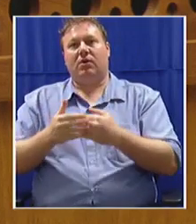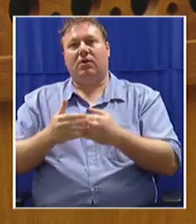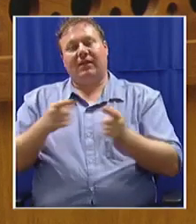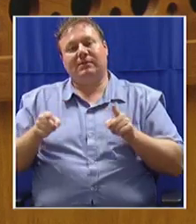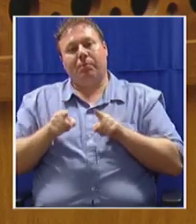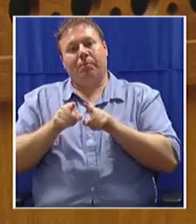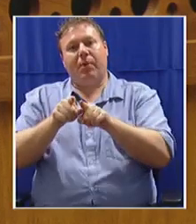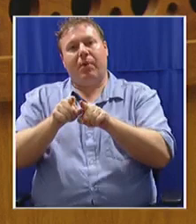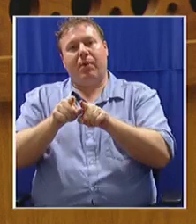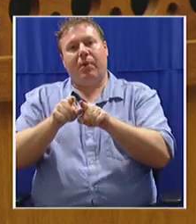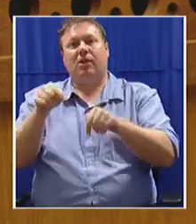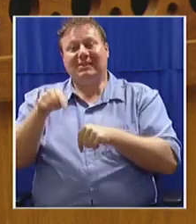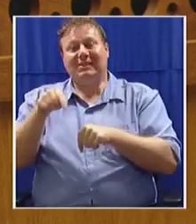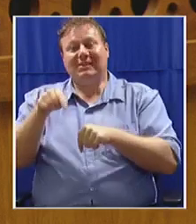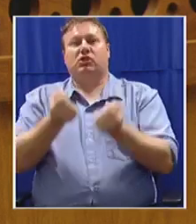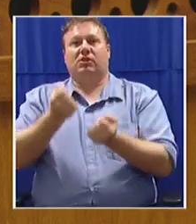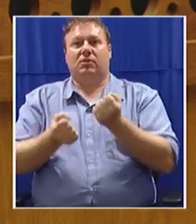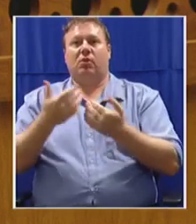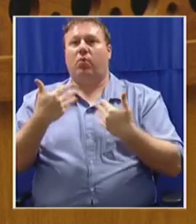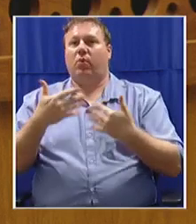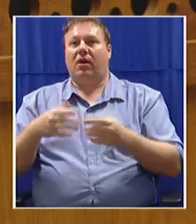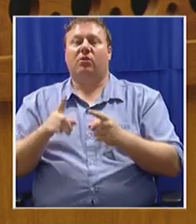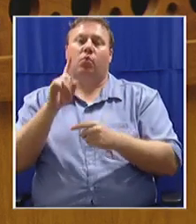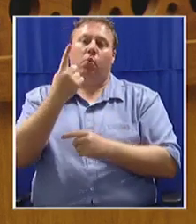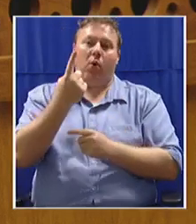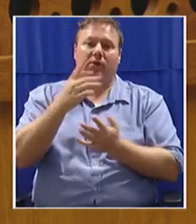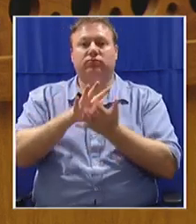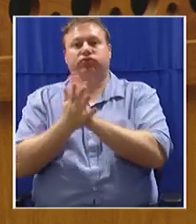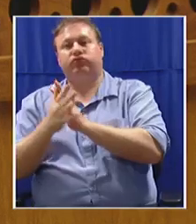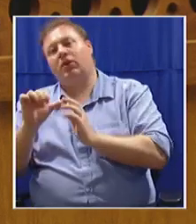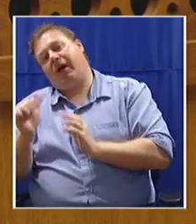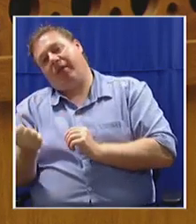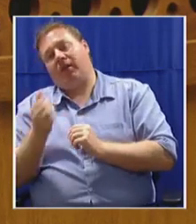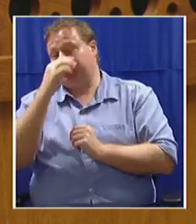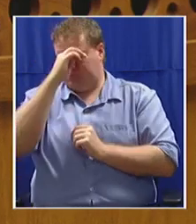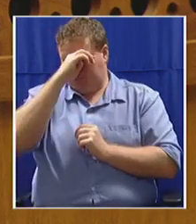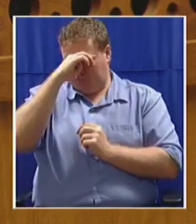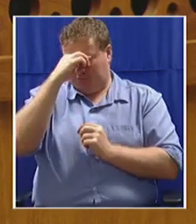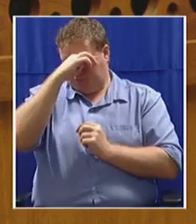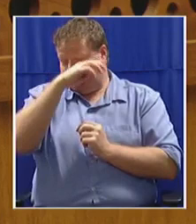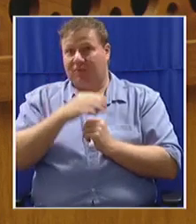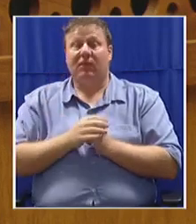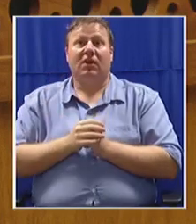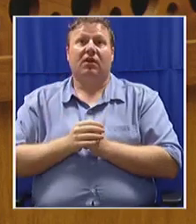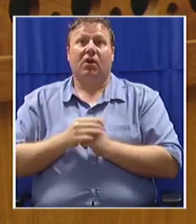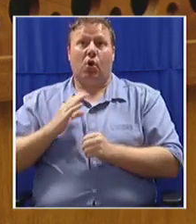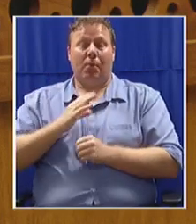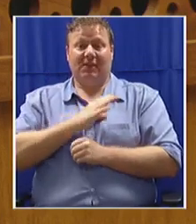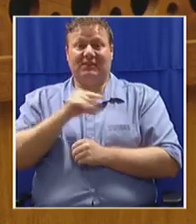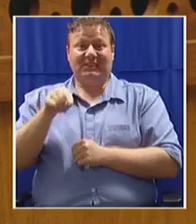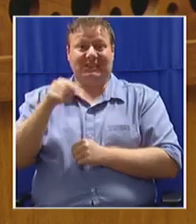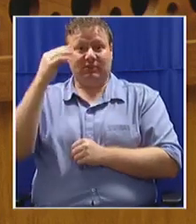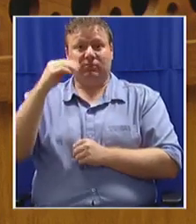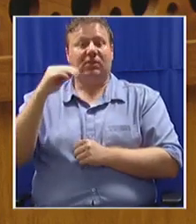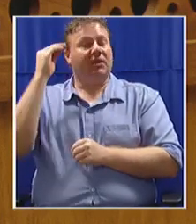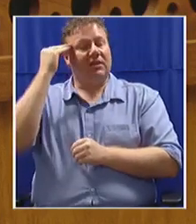to this judgment without the one being undermined by the other in any way." And this committee, when they're considering this